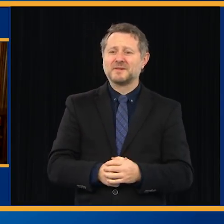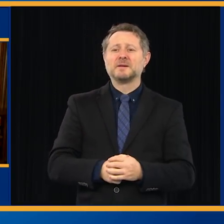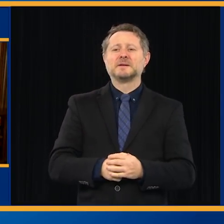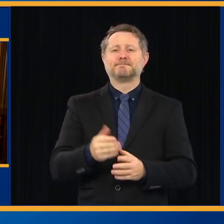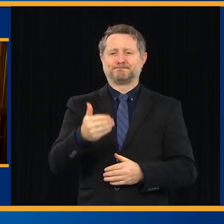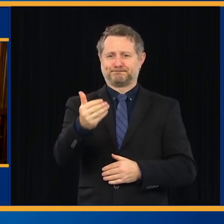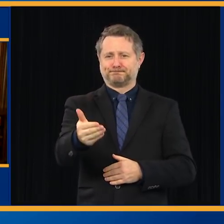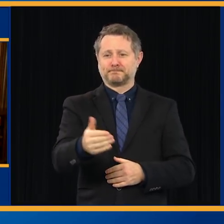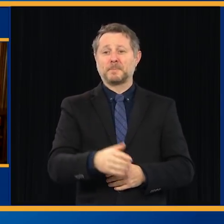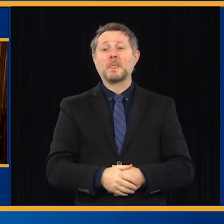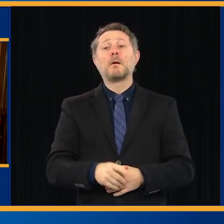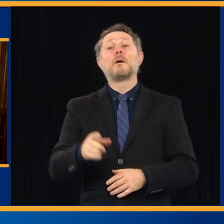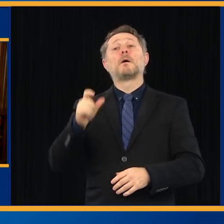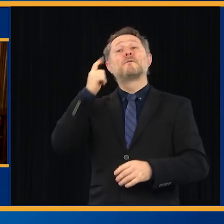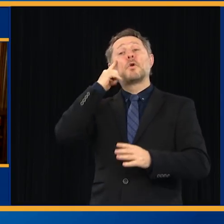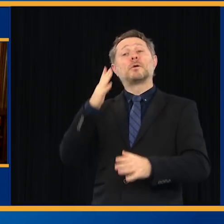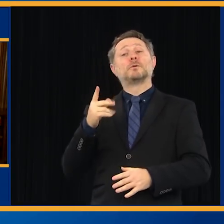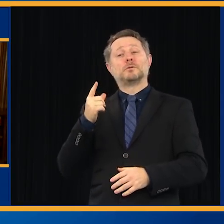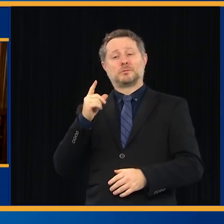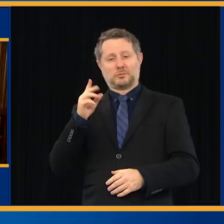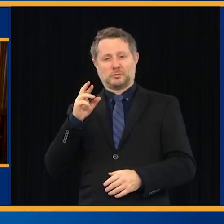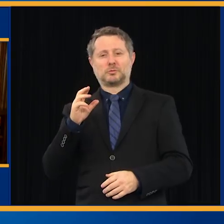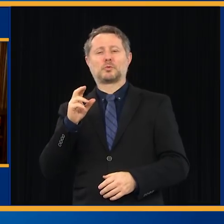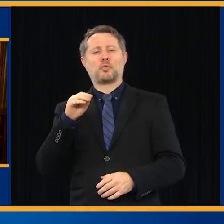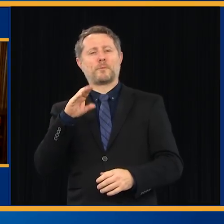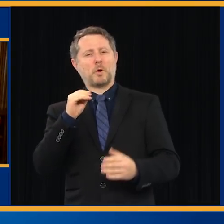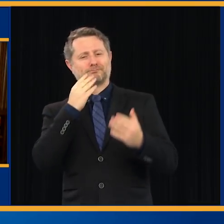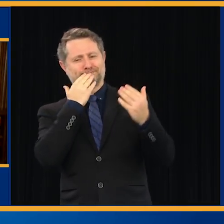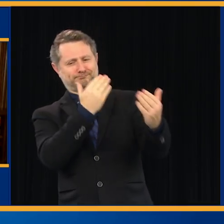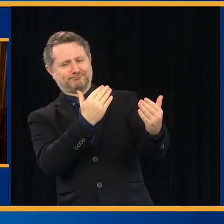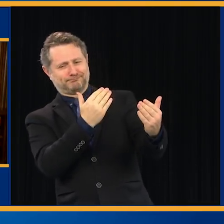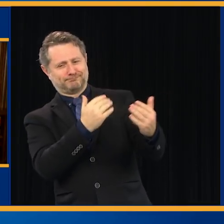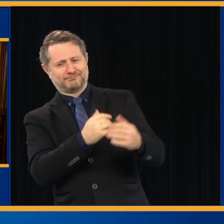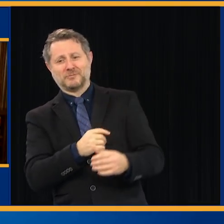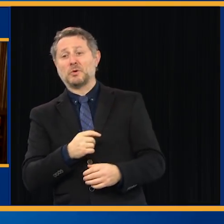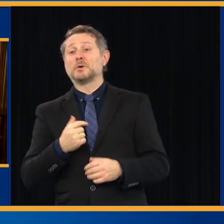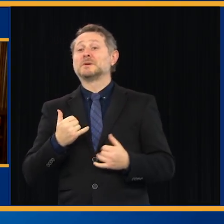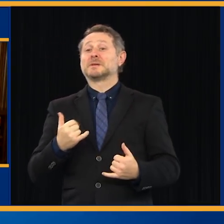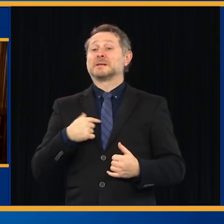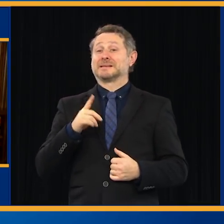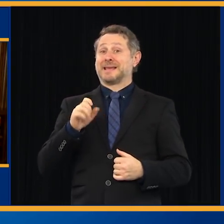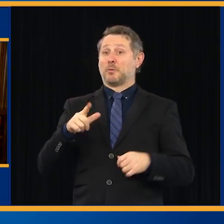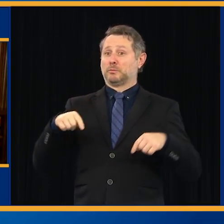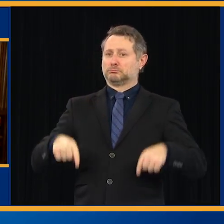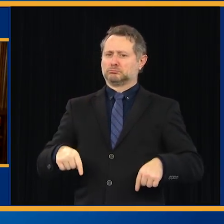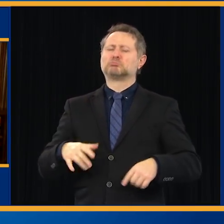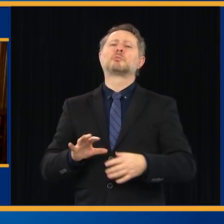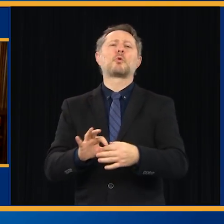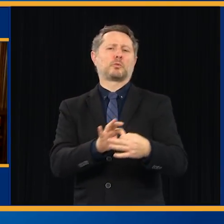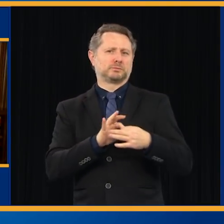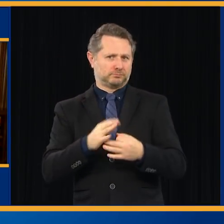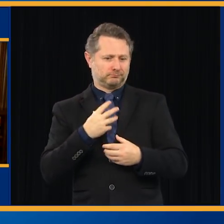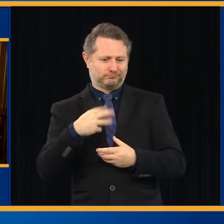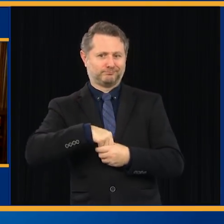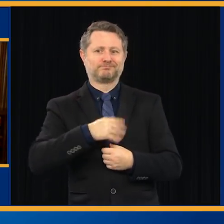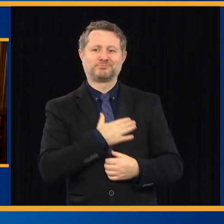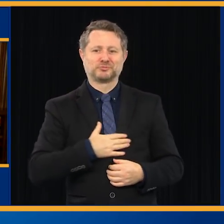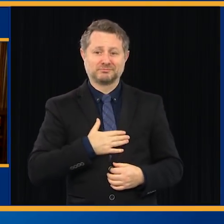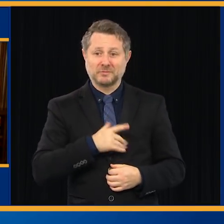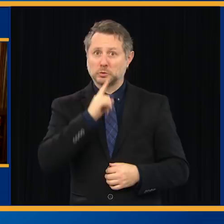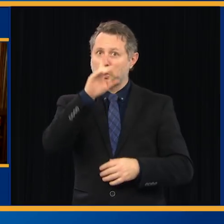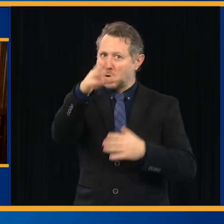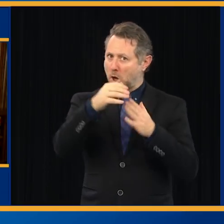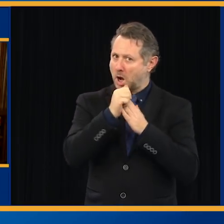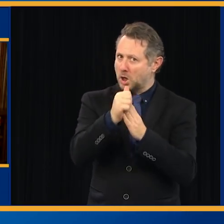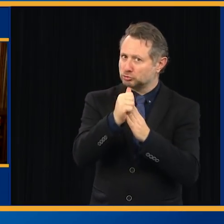Yeah, thank you, Governor Cuomo, for including Delaware in this coalition. Thank you for your great leadership there in the state